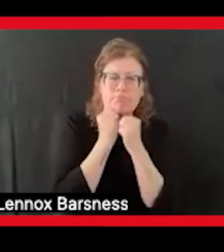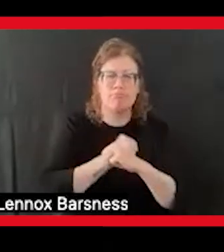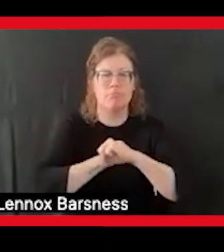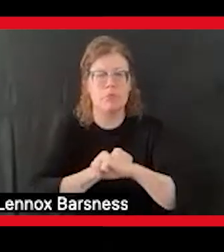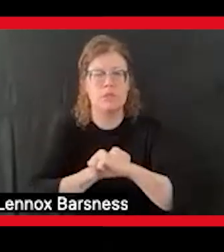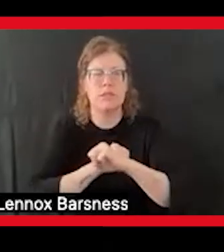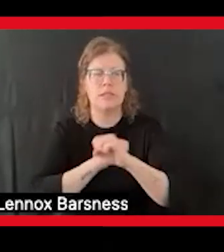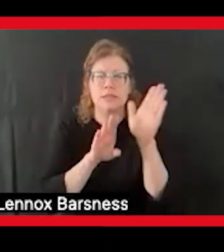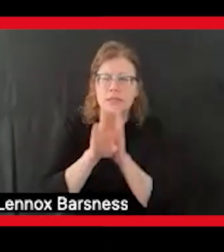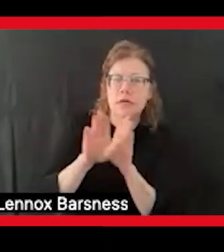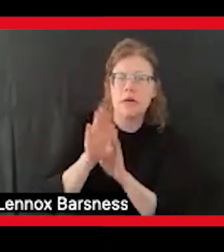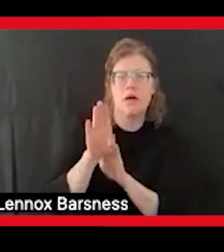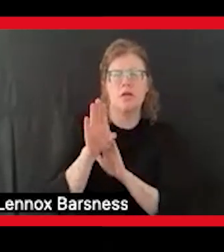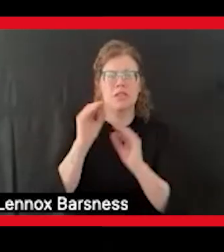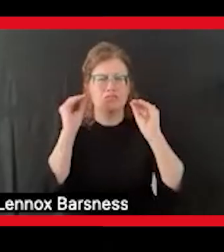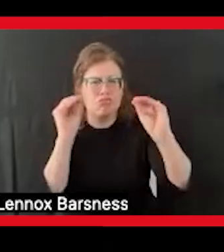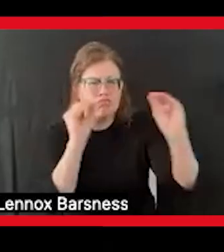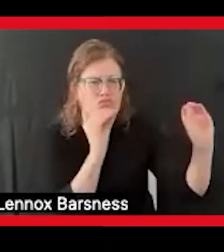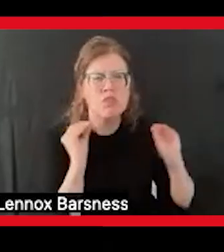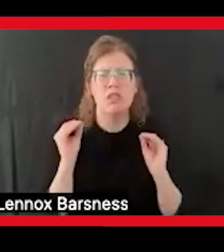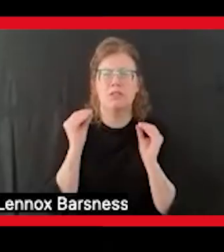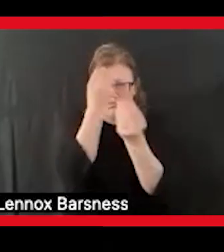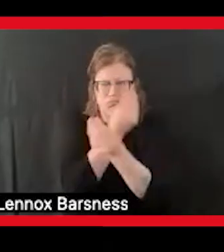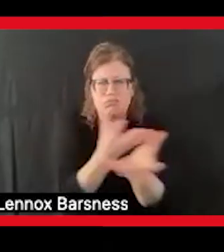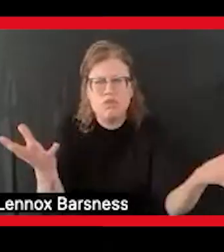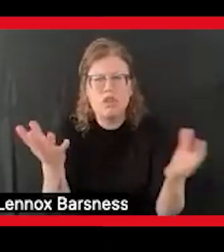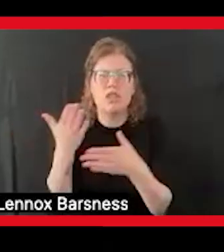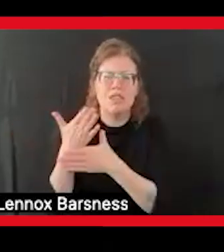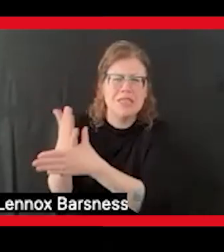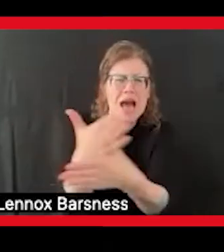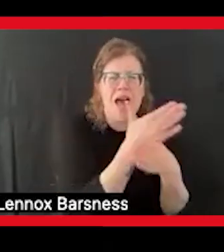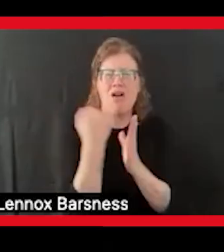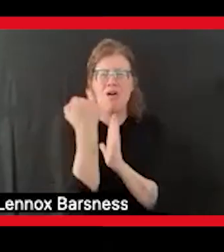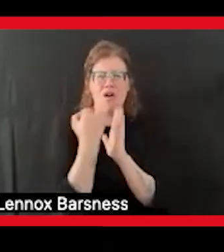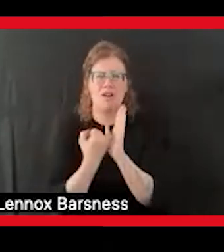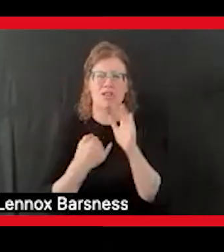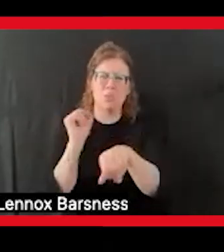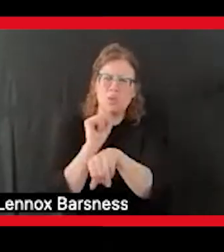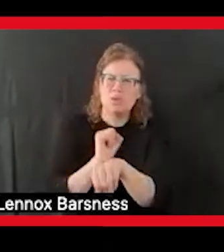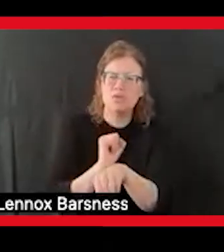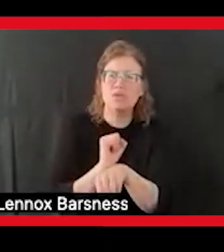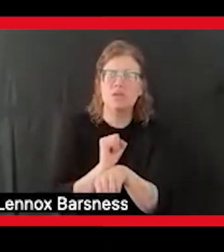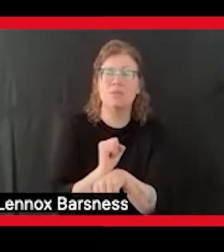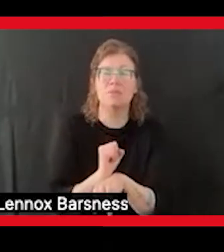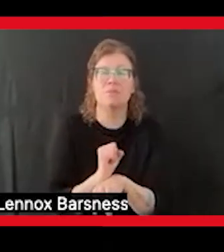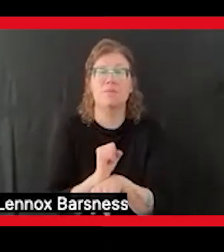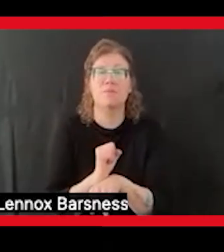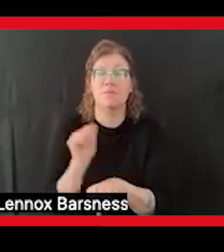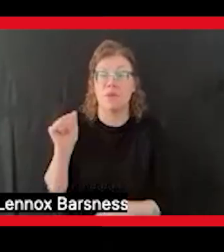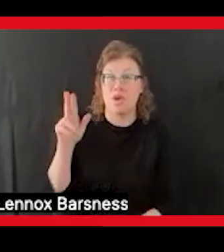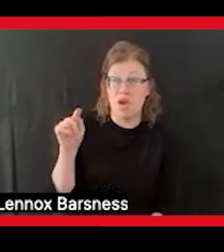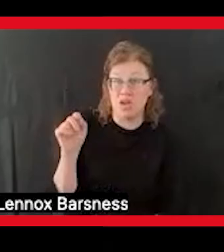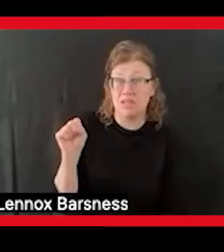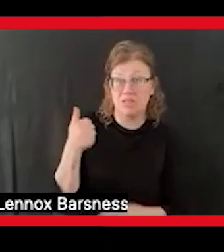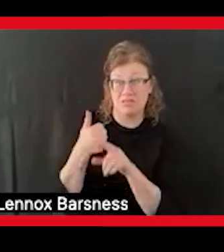Arts organizations may be formally registered as nonprofit societies or charities. Provincial